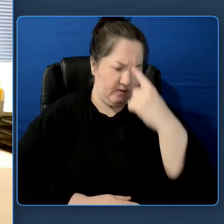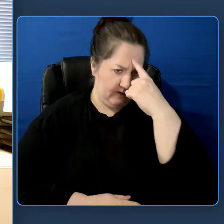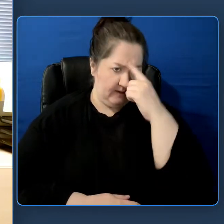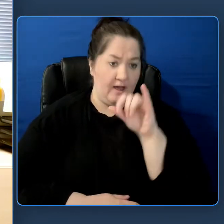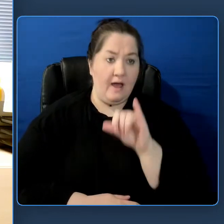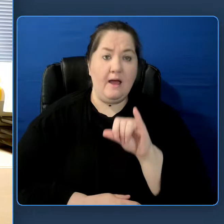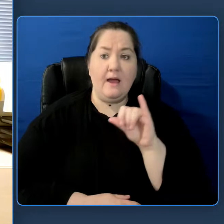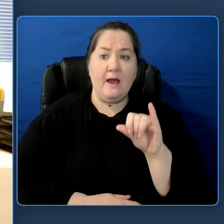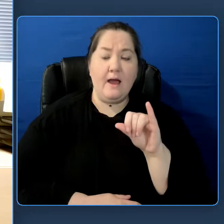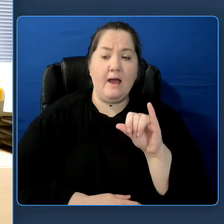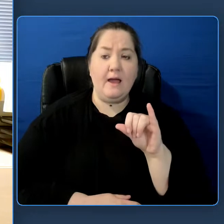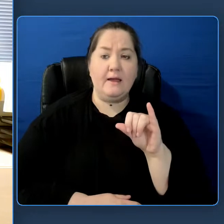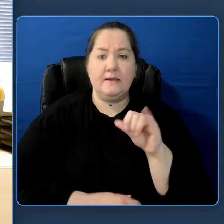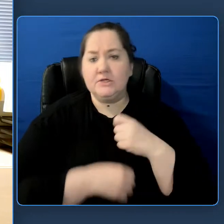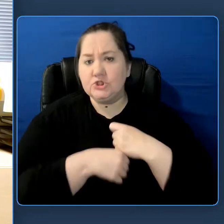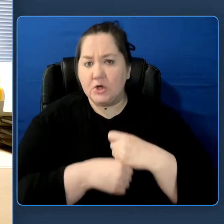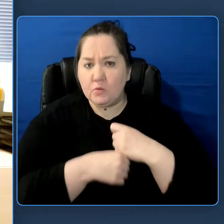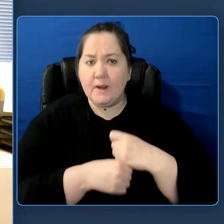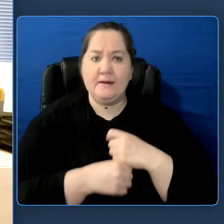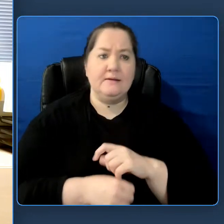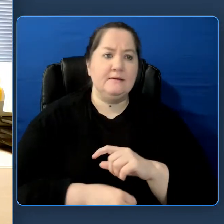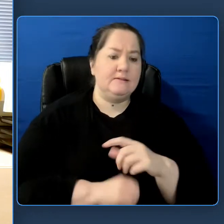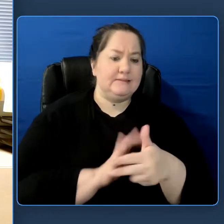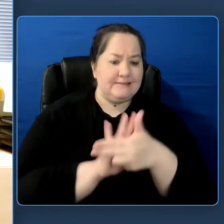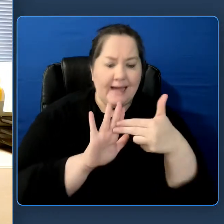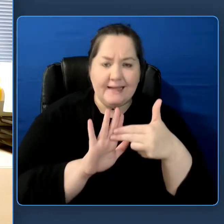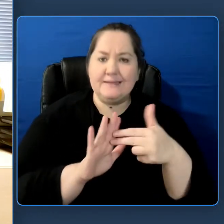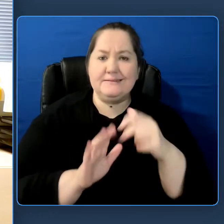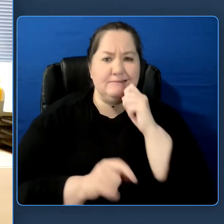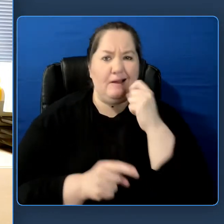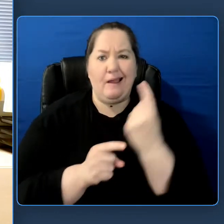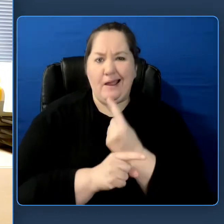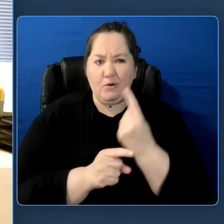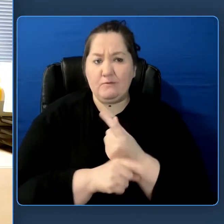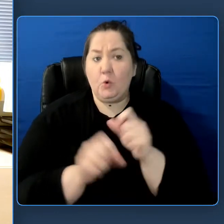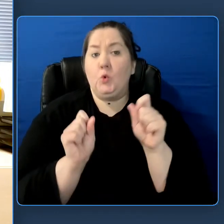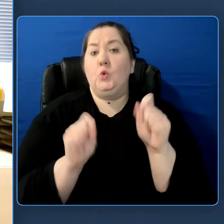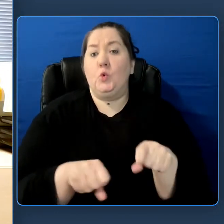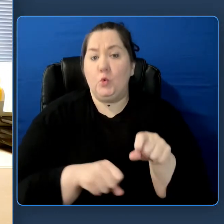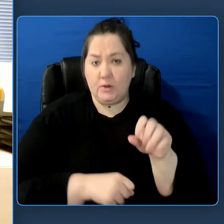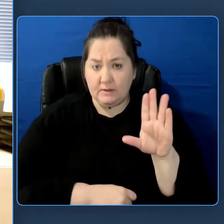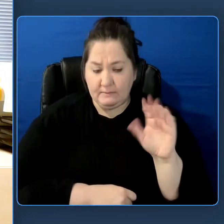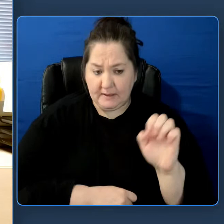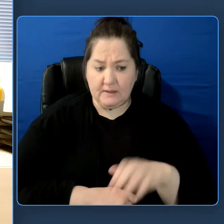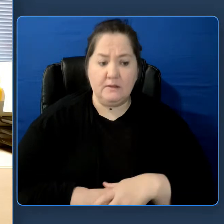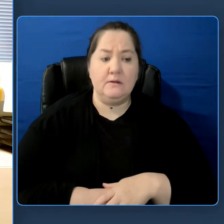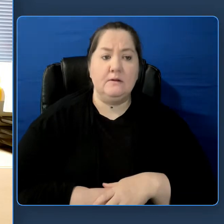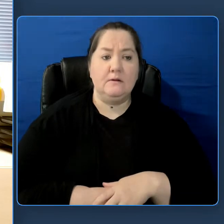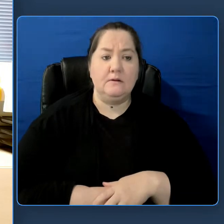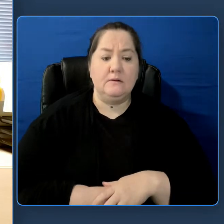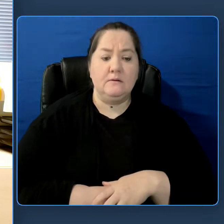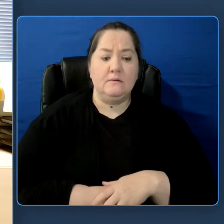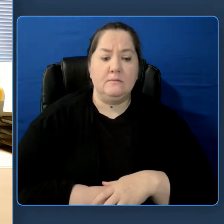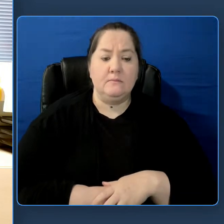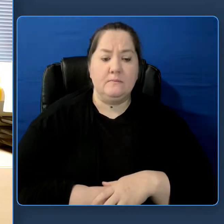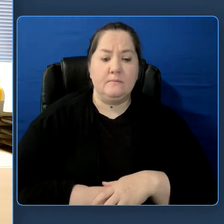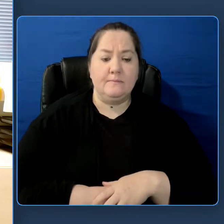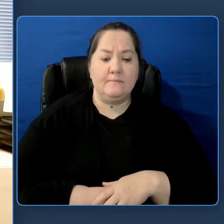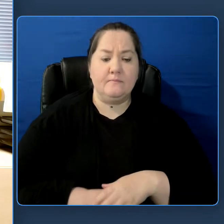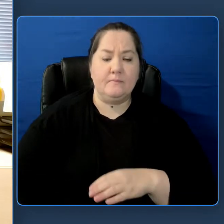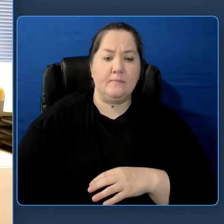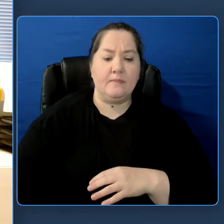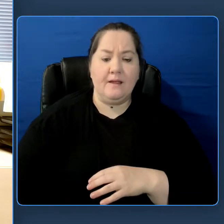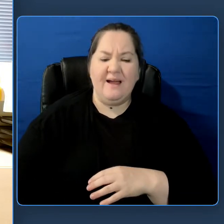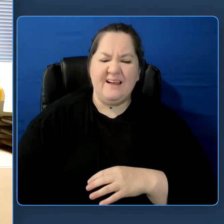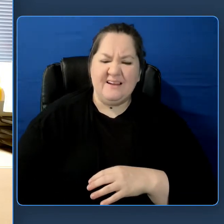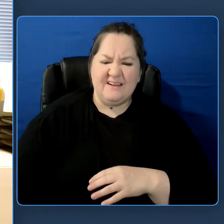AI generated like tagging and some of that stuff is as accurate as it can be. And I think there's some